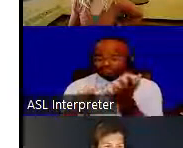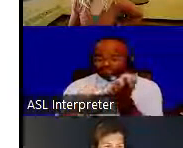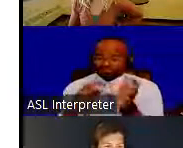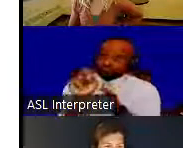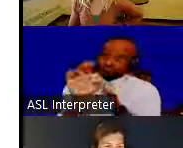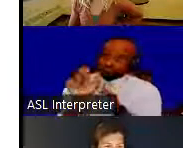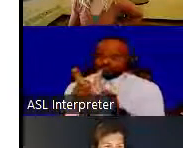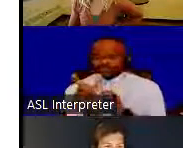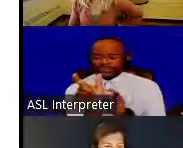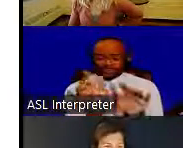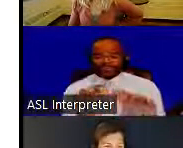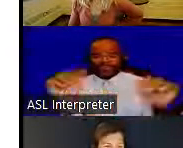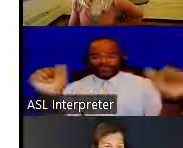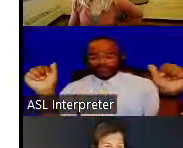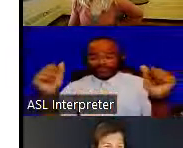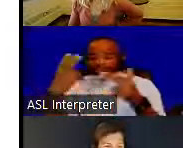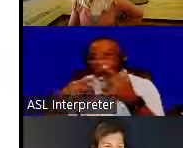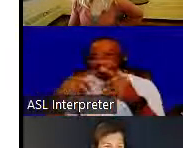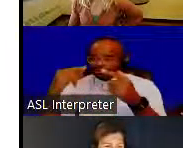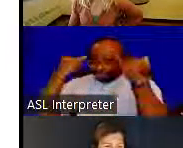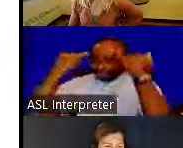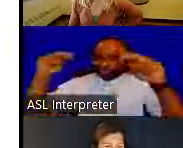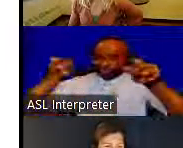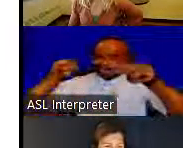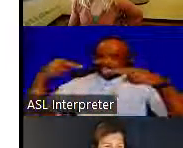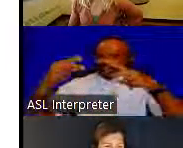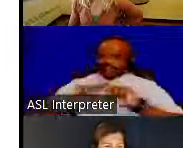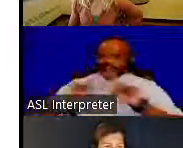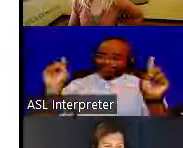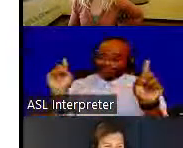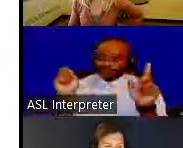of what we're actually describing. So